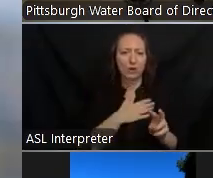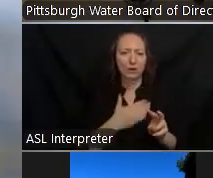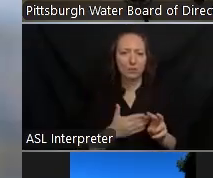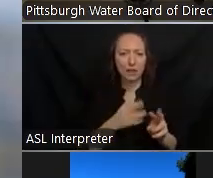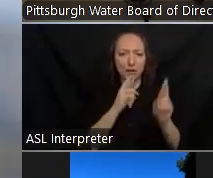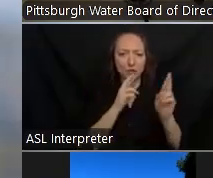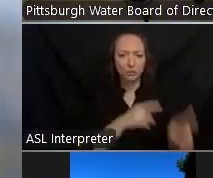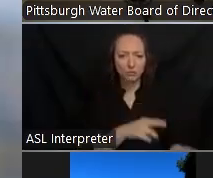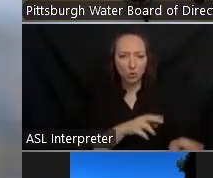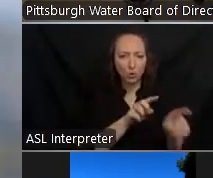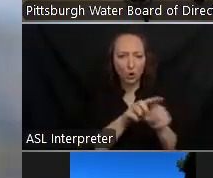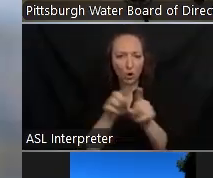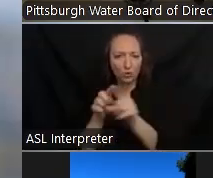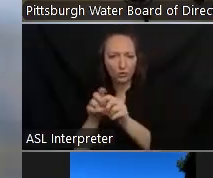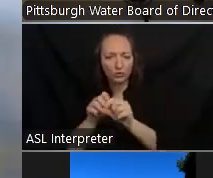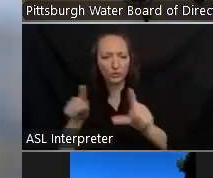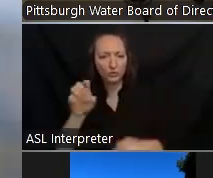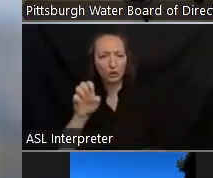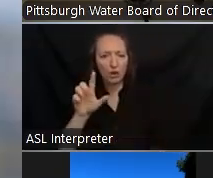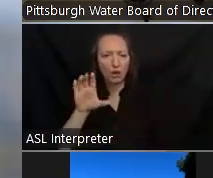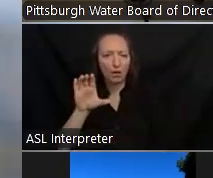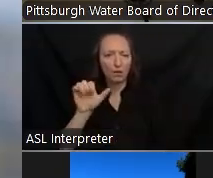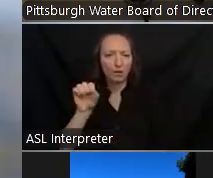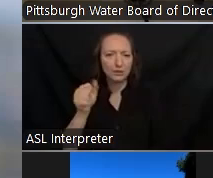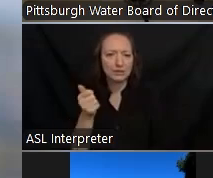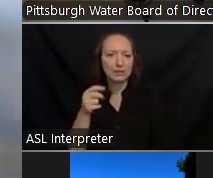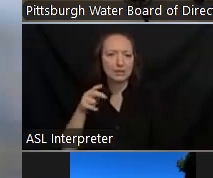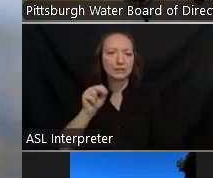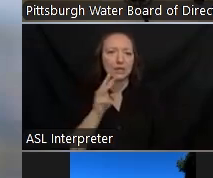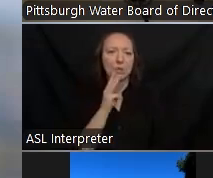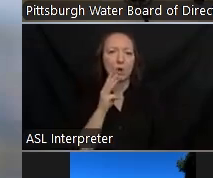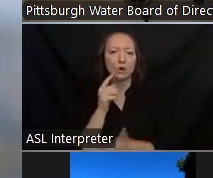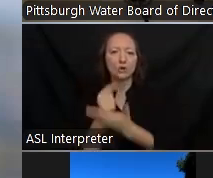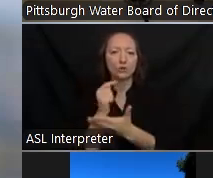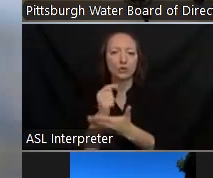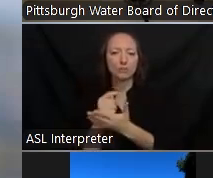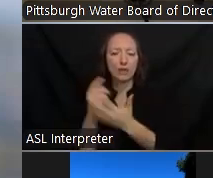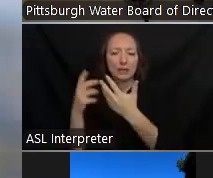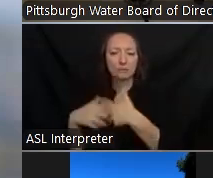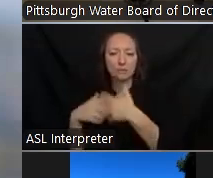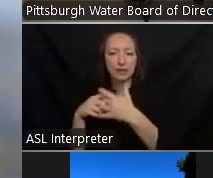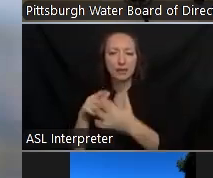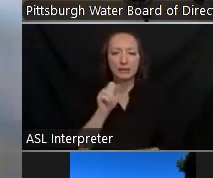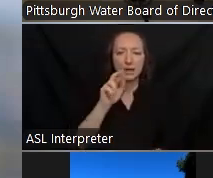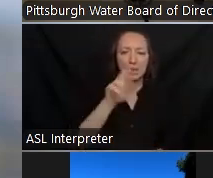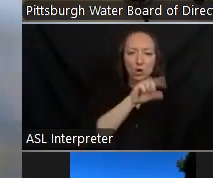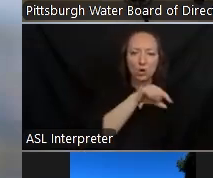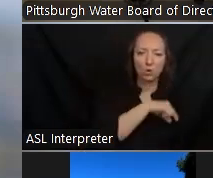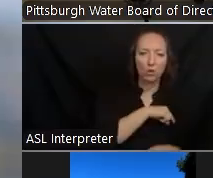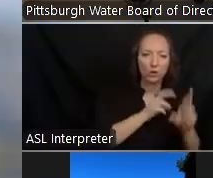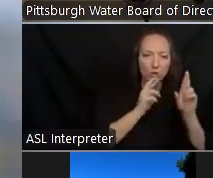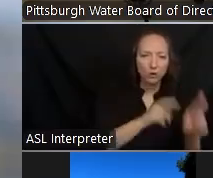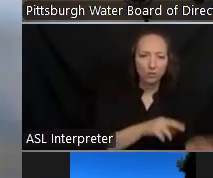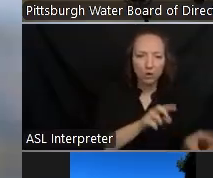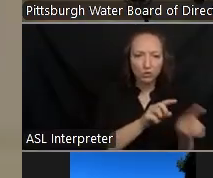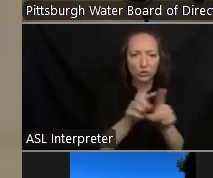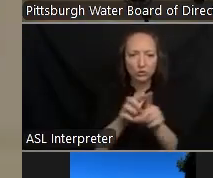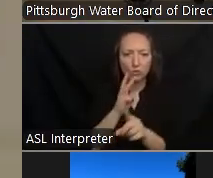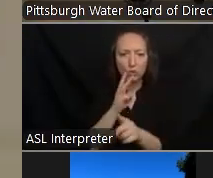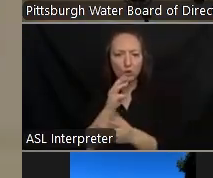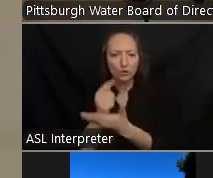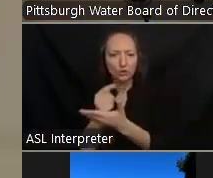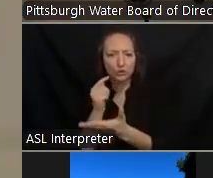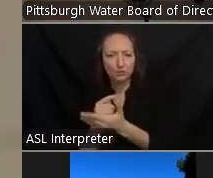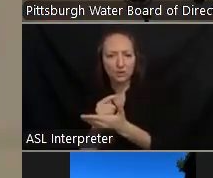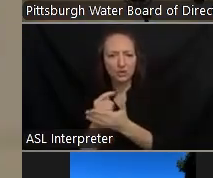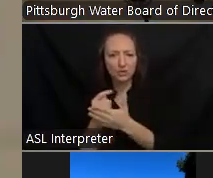pump station, as well as now new one, our generator that we have up at the Highland Reservoir pump station. So that concludes my report for this month. If there's